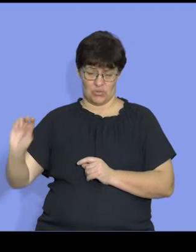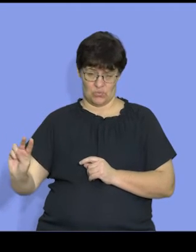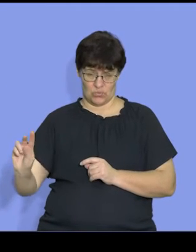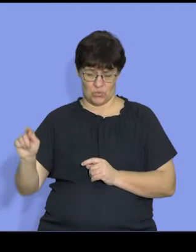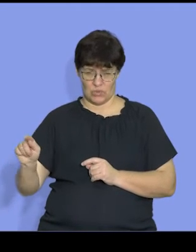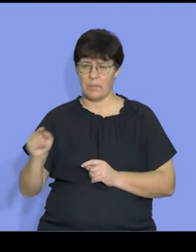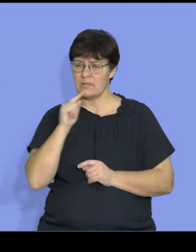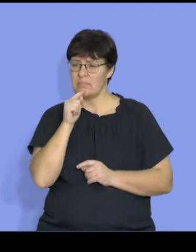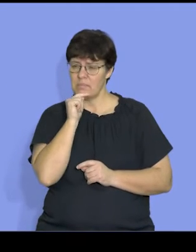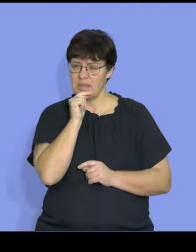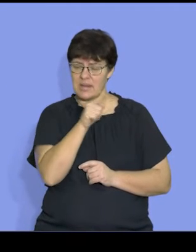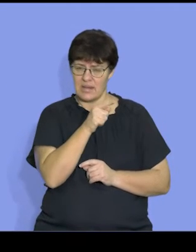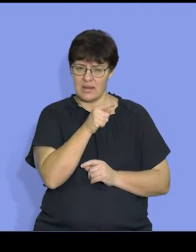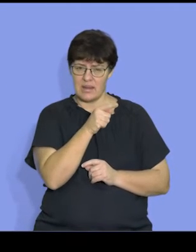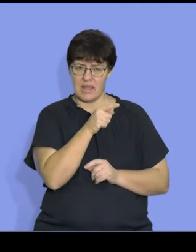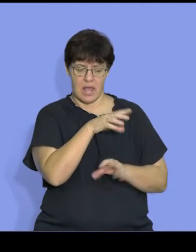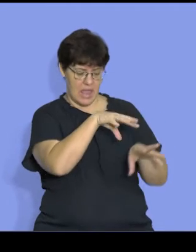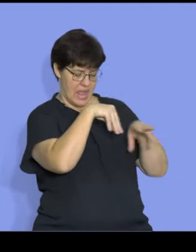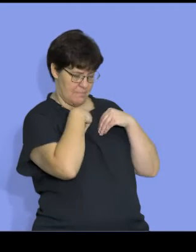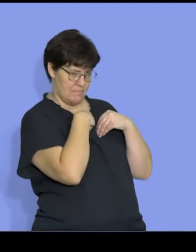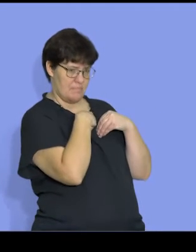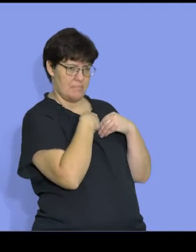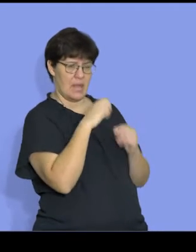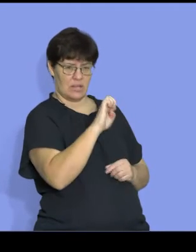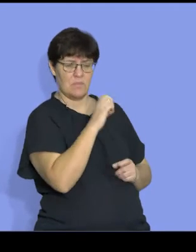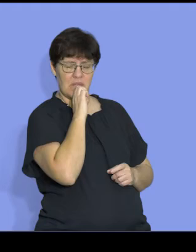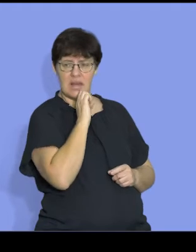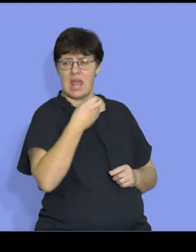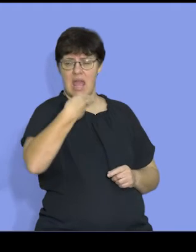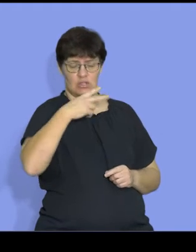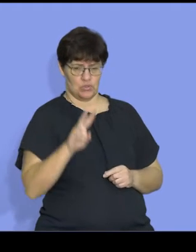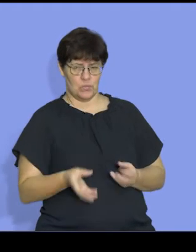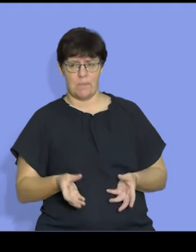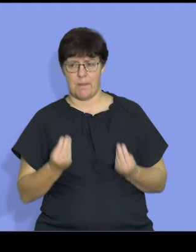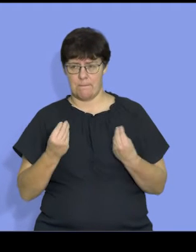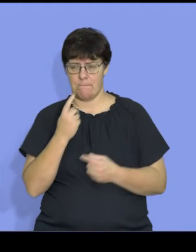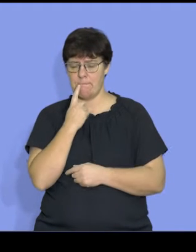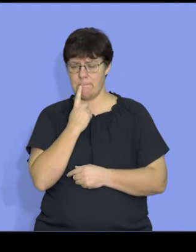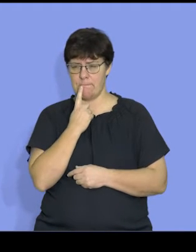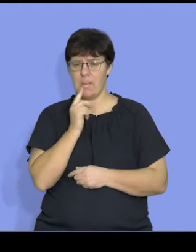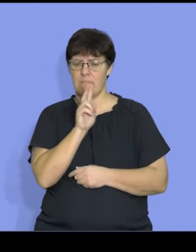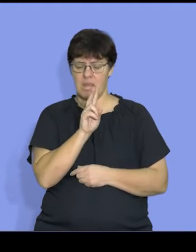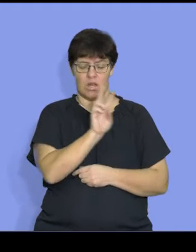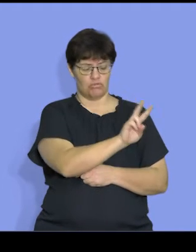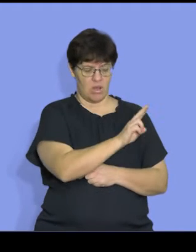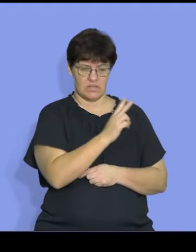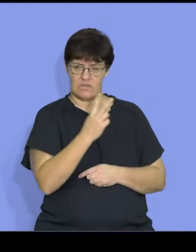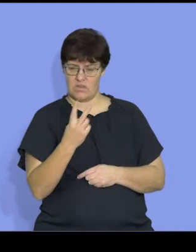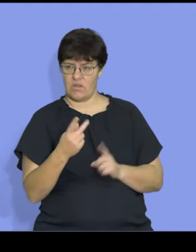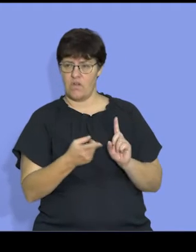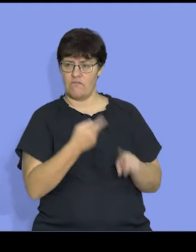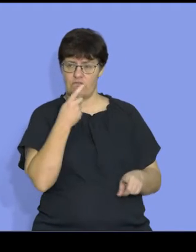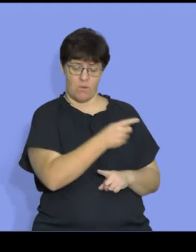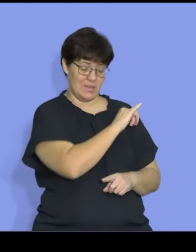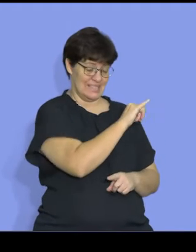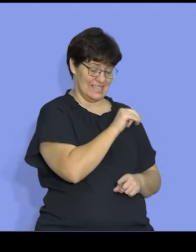electrons. What does that give us? It gives us H2, okay? Now, there is a transfer of electron from zinc